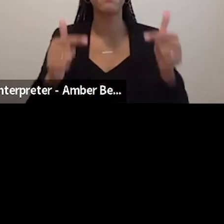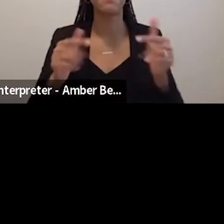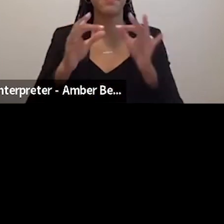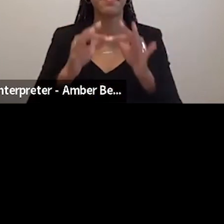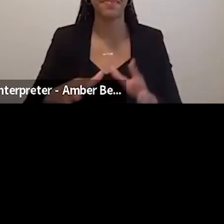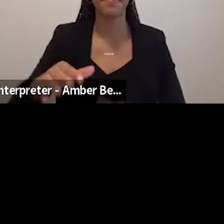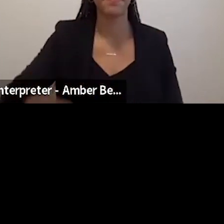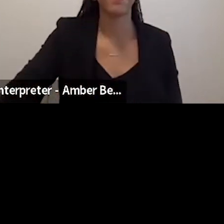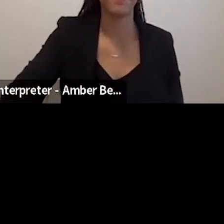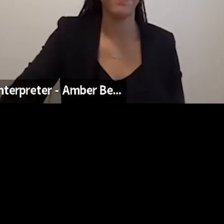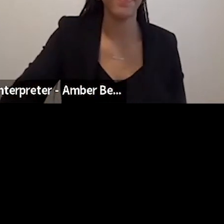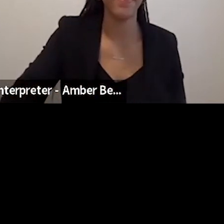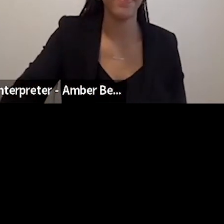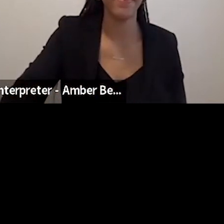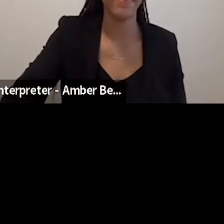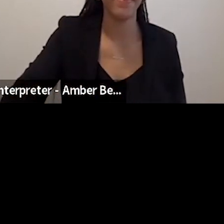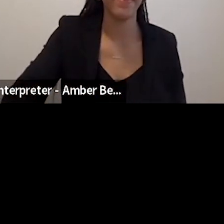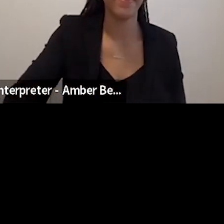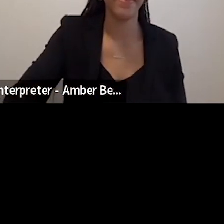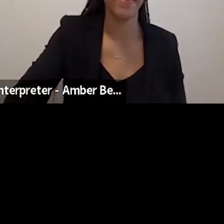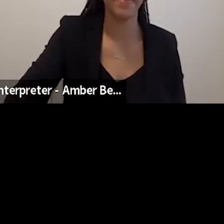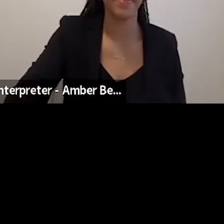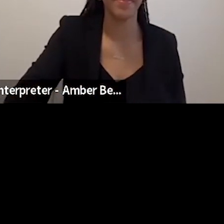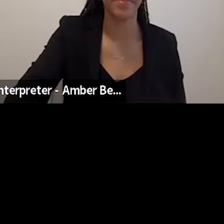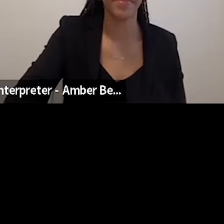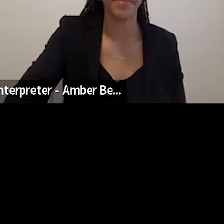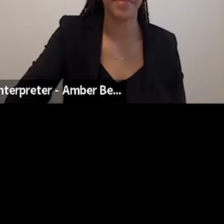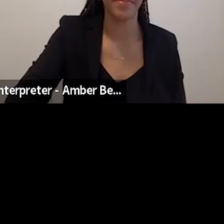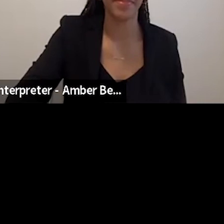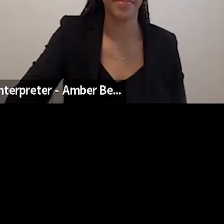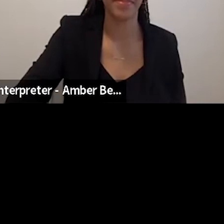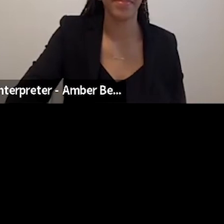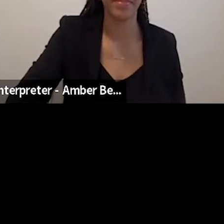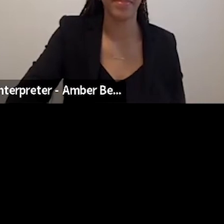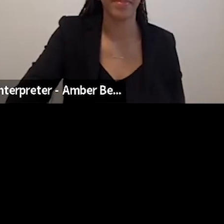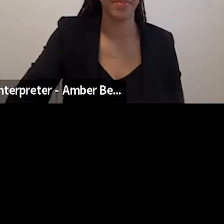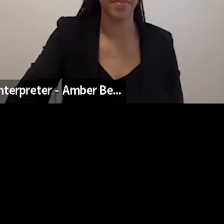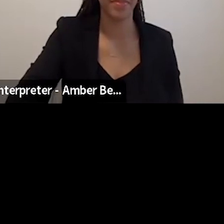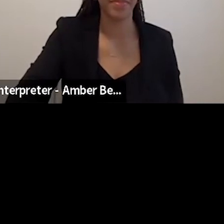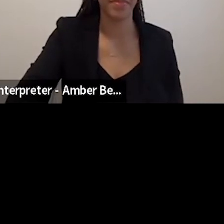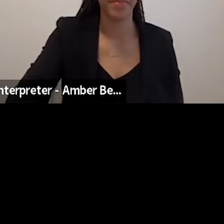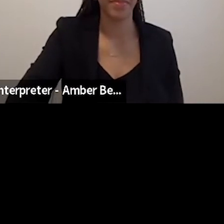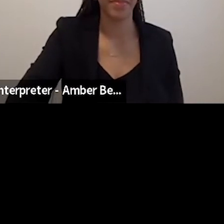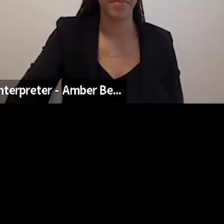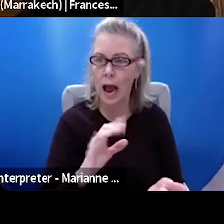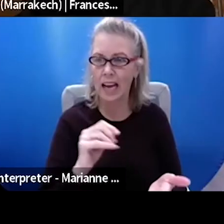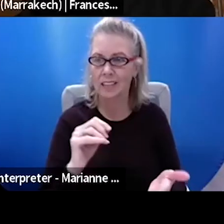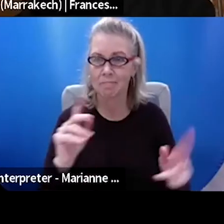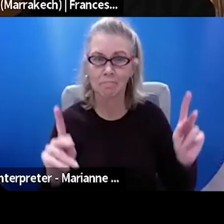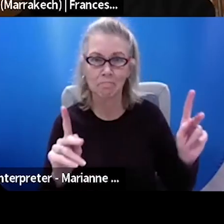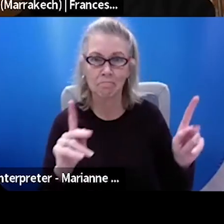I mean, I could say, because we have an open call, so and a jury, so there's a lot of, like I said, weeks